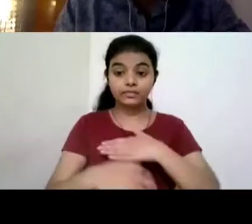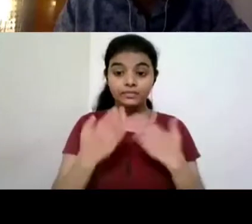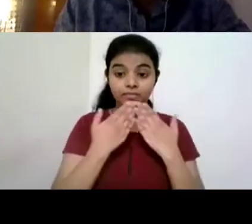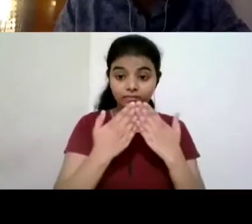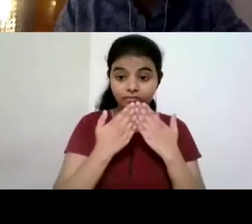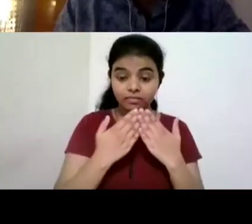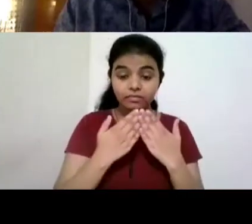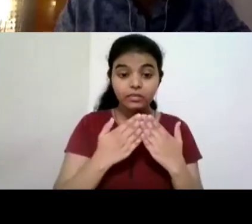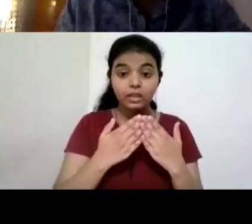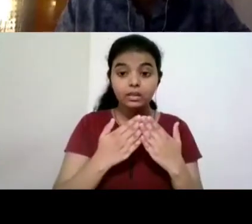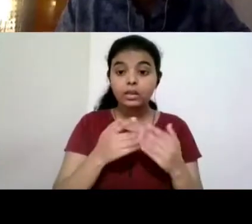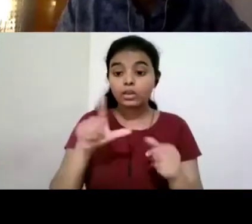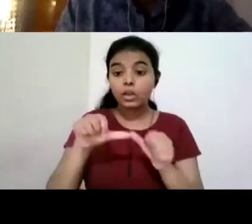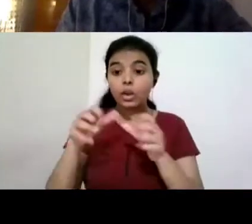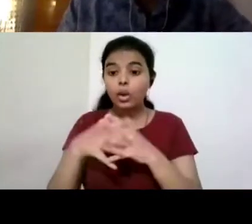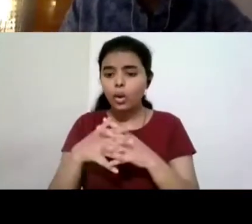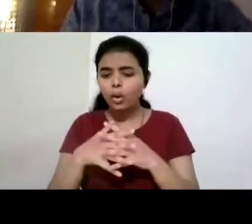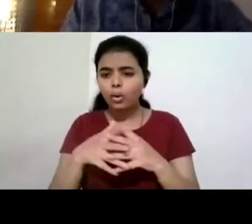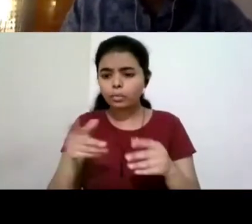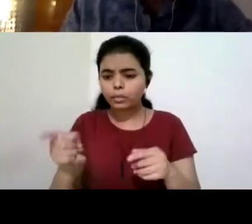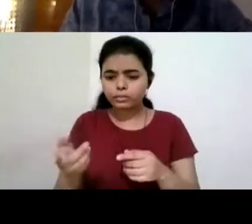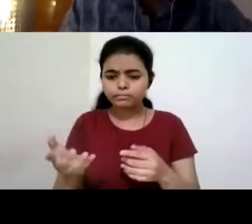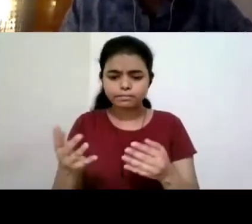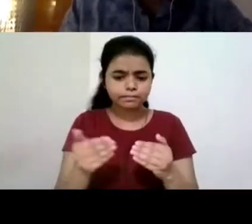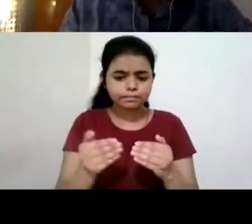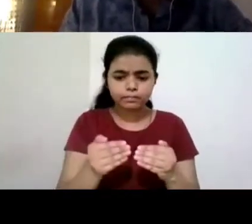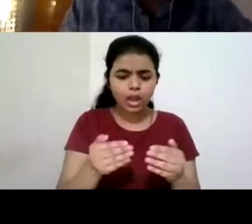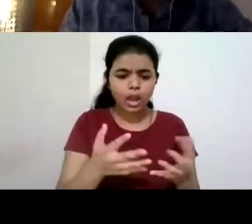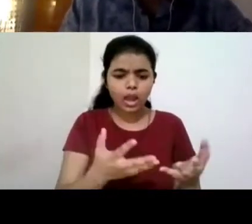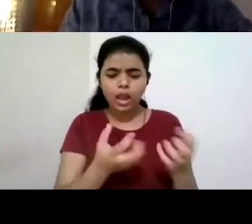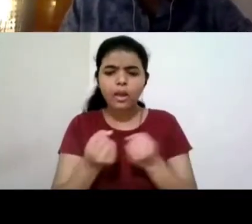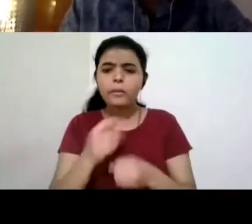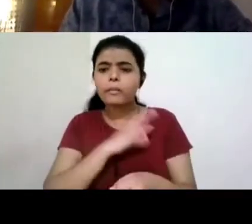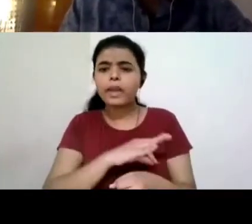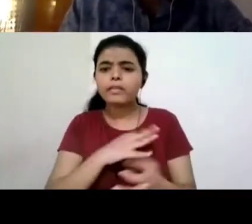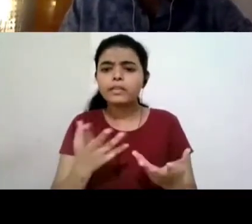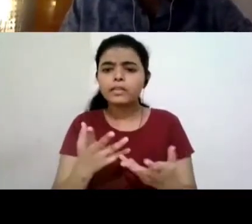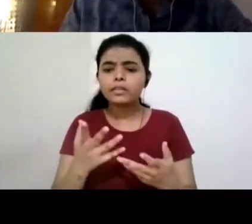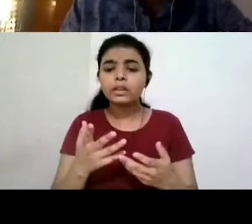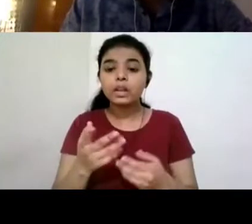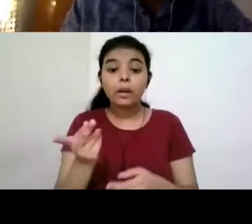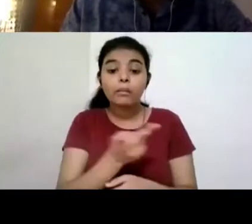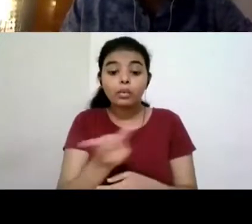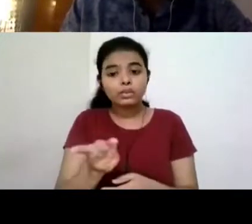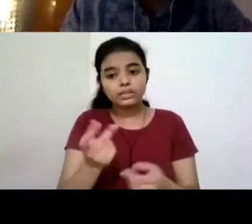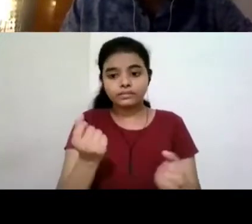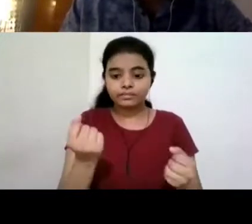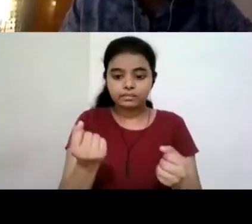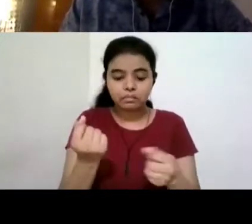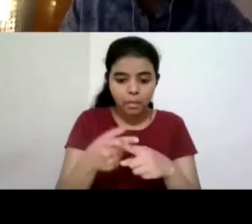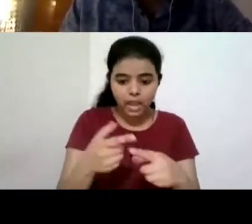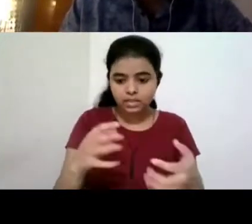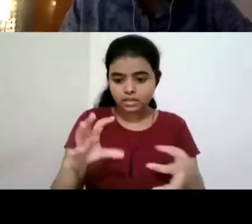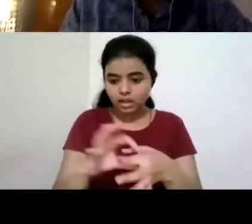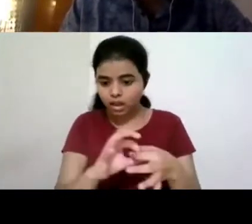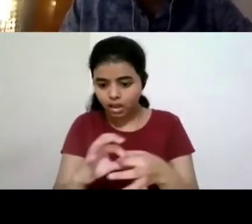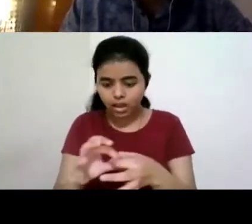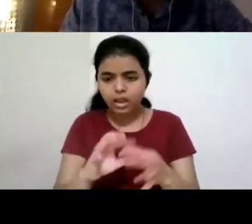be taking from law, because my presentation is about why they should be engaging with each other. So I thought it was